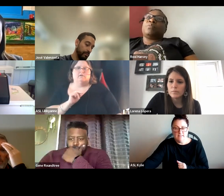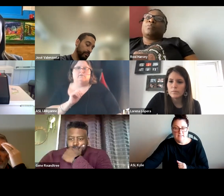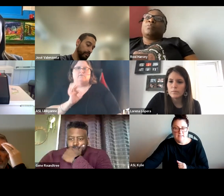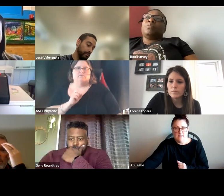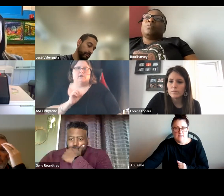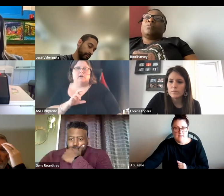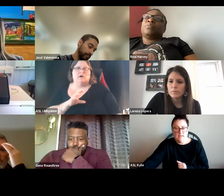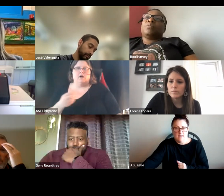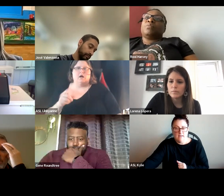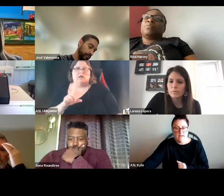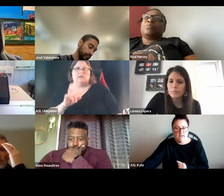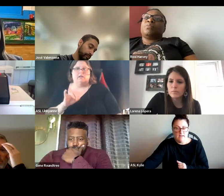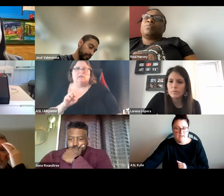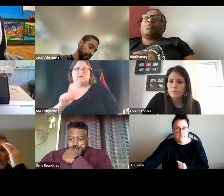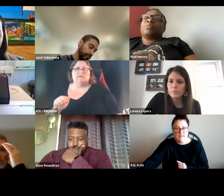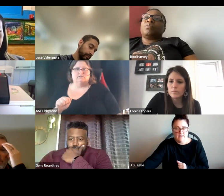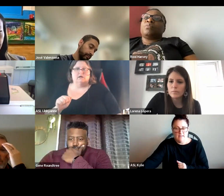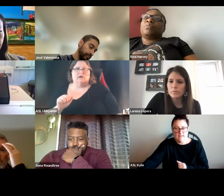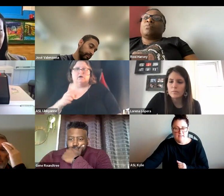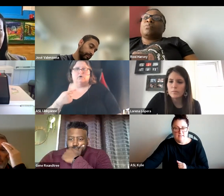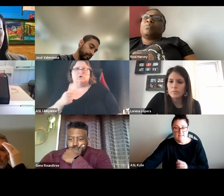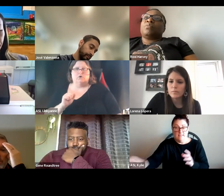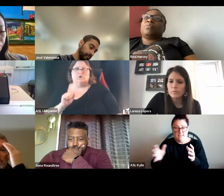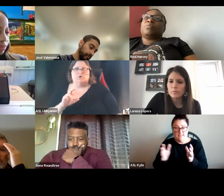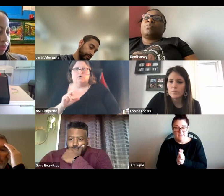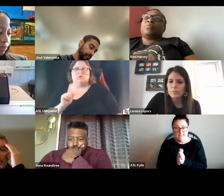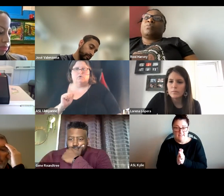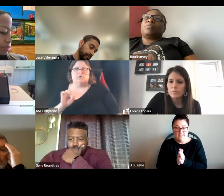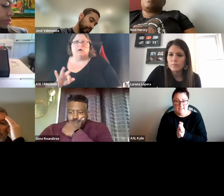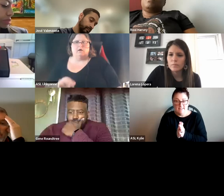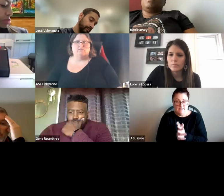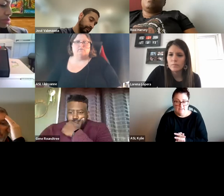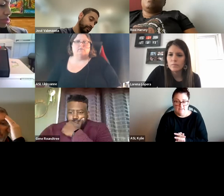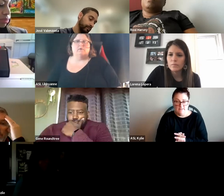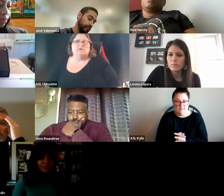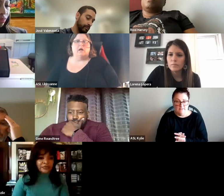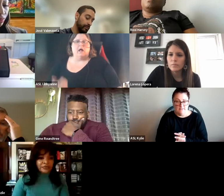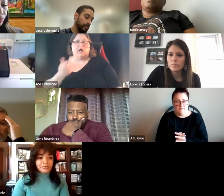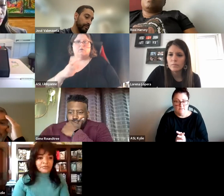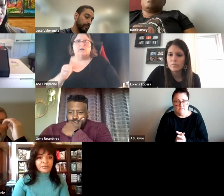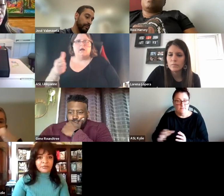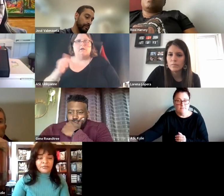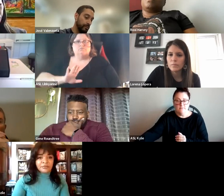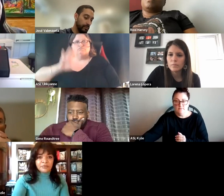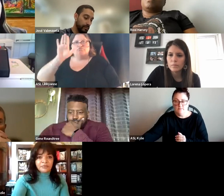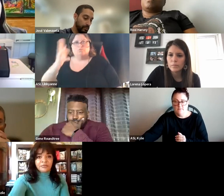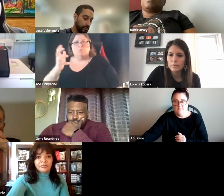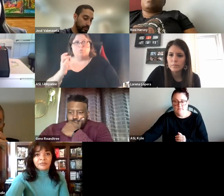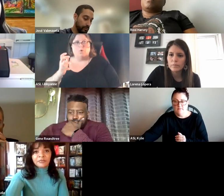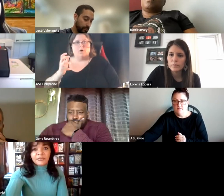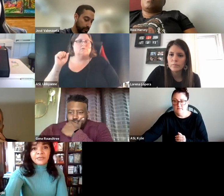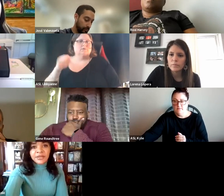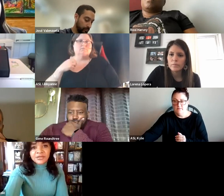But we still have time for more hands. So if there's anyone else who would like to raise their hand, you can feel free to do